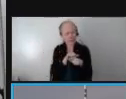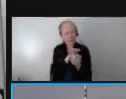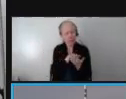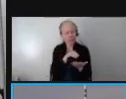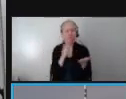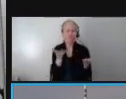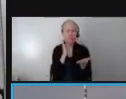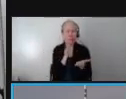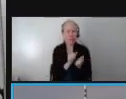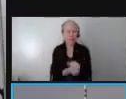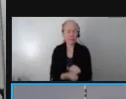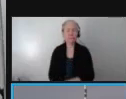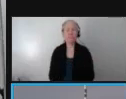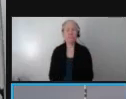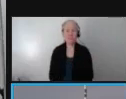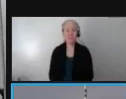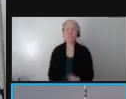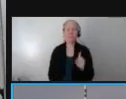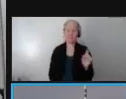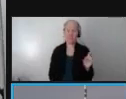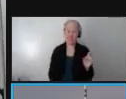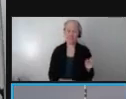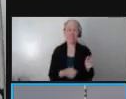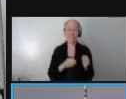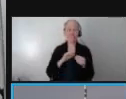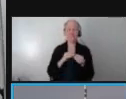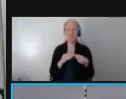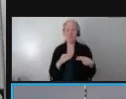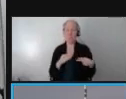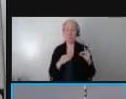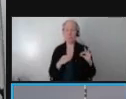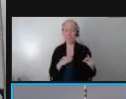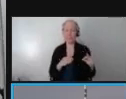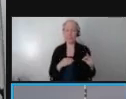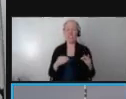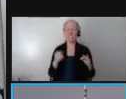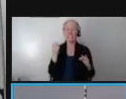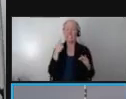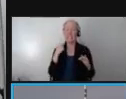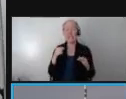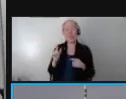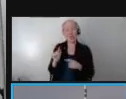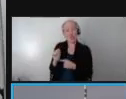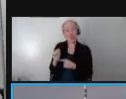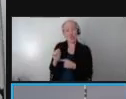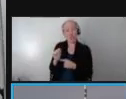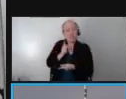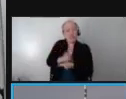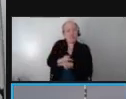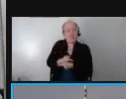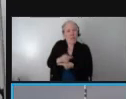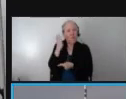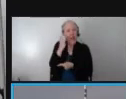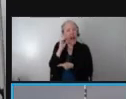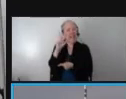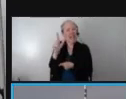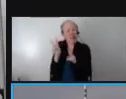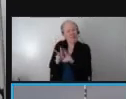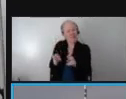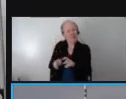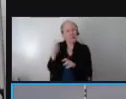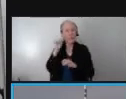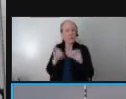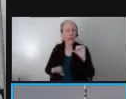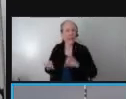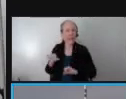Now, the collection of urine for science, which is critical, especially for those of us spending long periods of time on the International Space